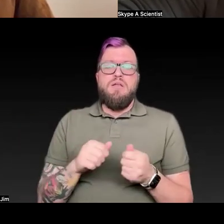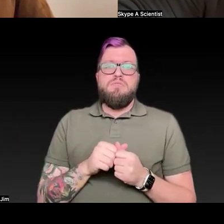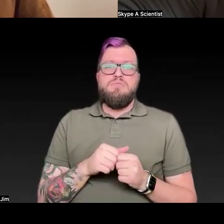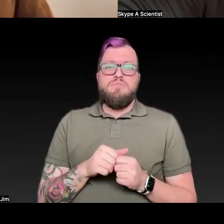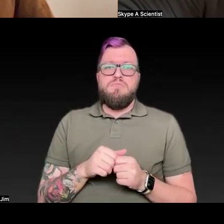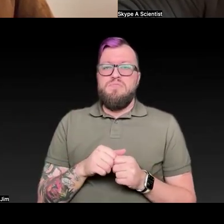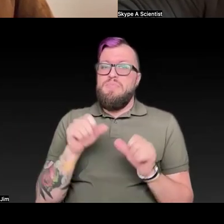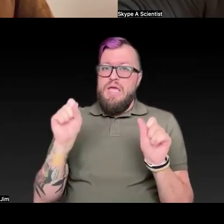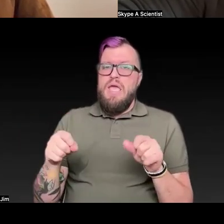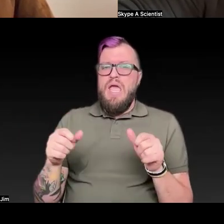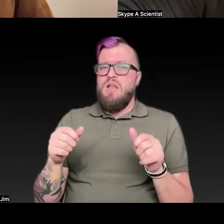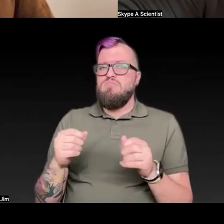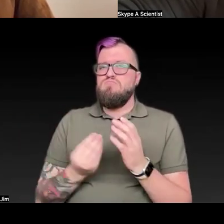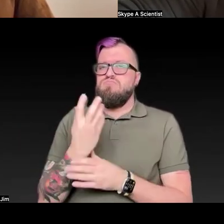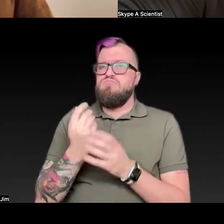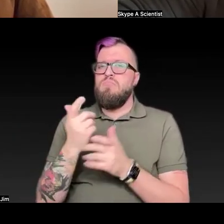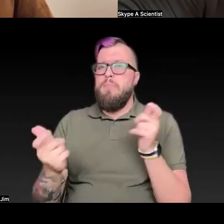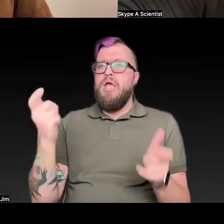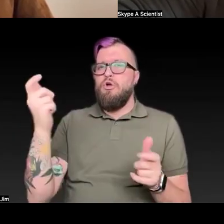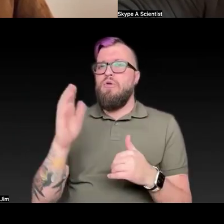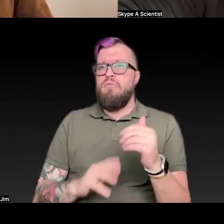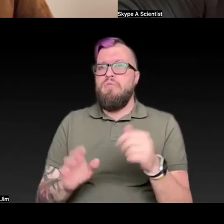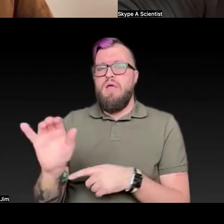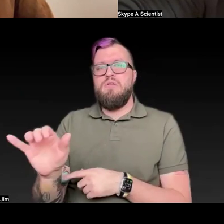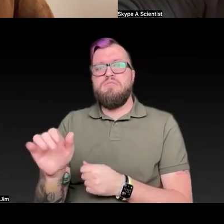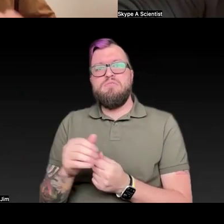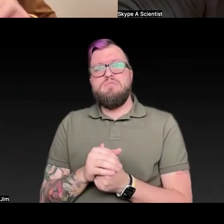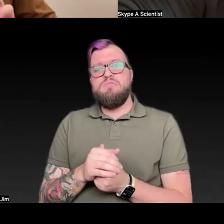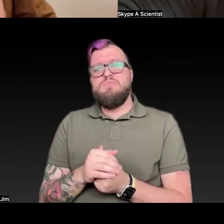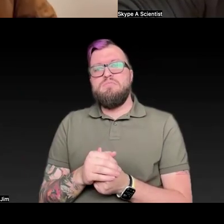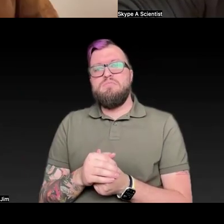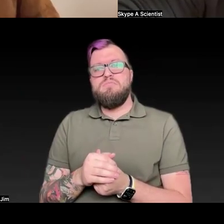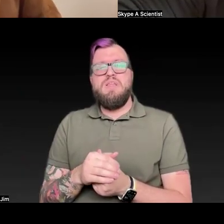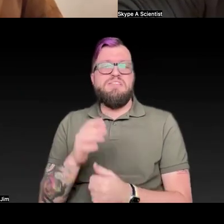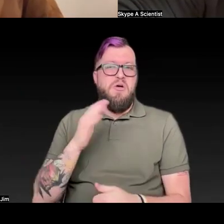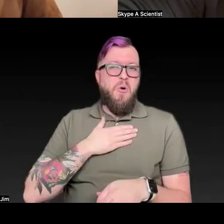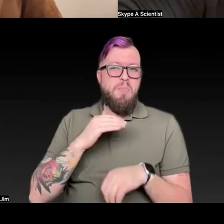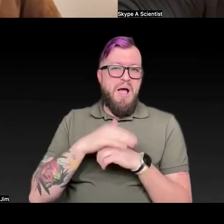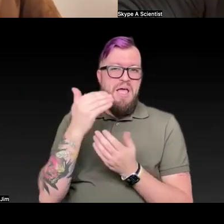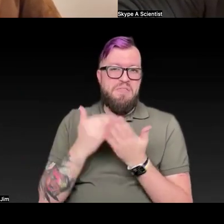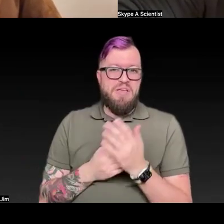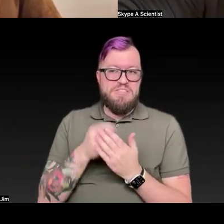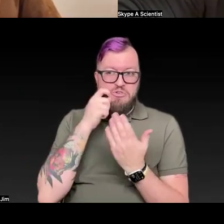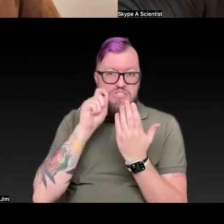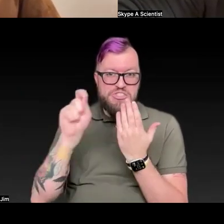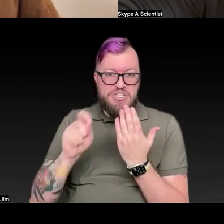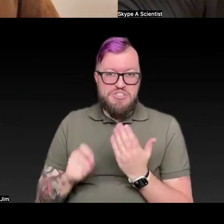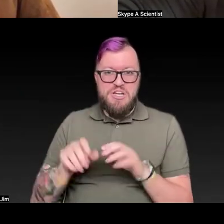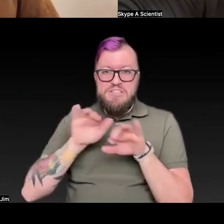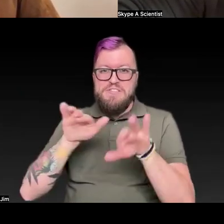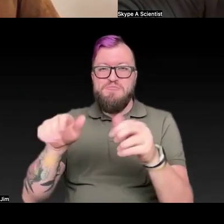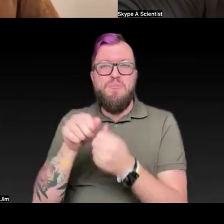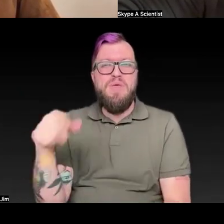they can get quite a lot larger than that. The like the longfin eels in New Zealand, which is sort of on my bucket list of things to do, is to go swimming with them,